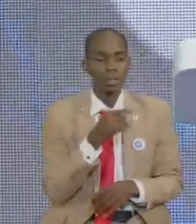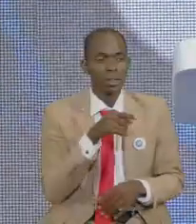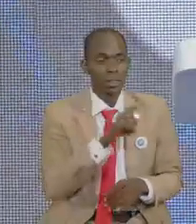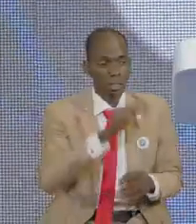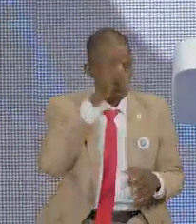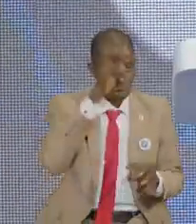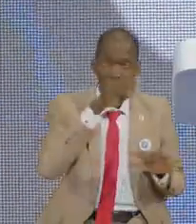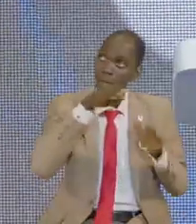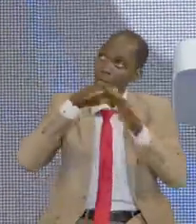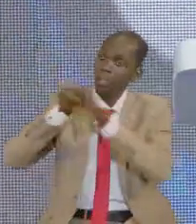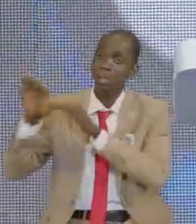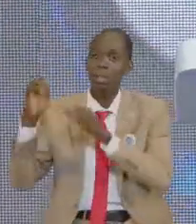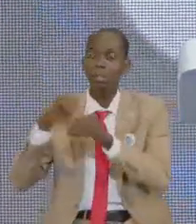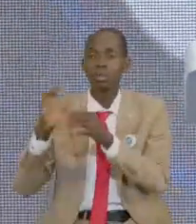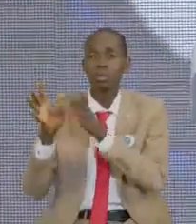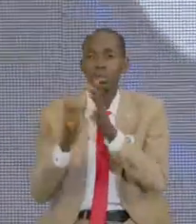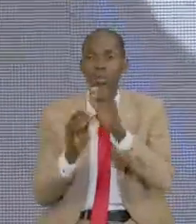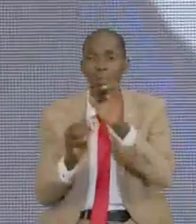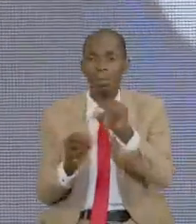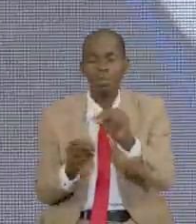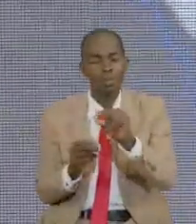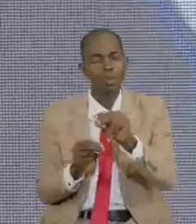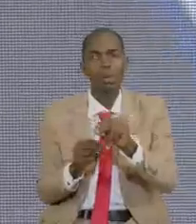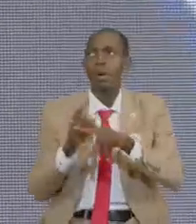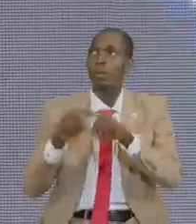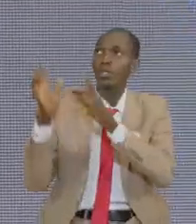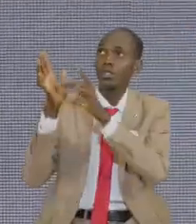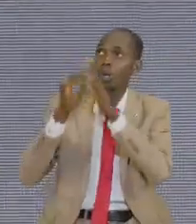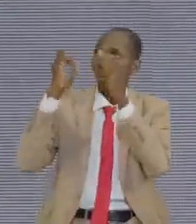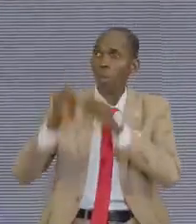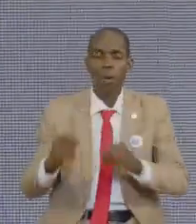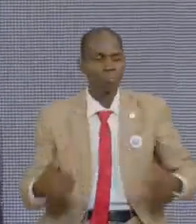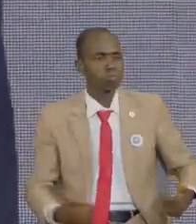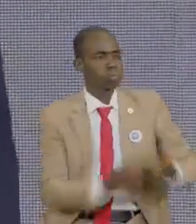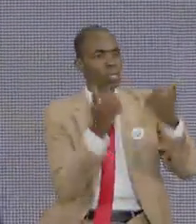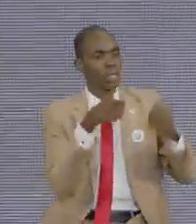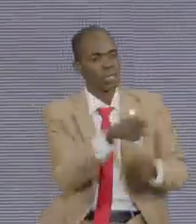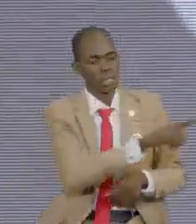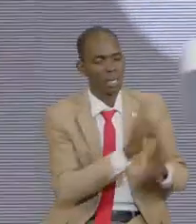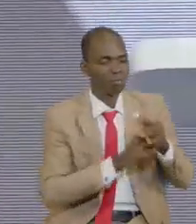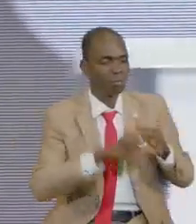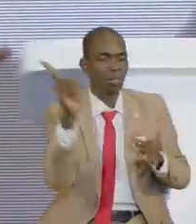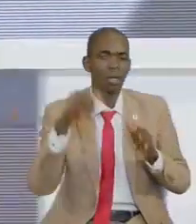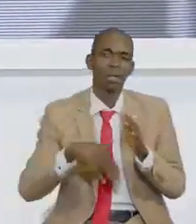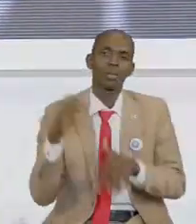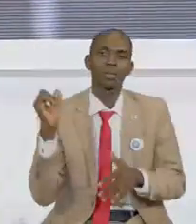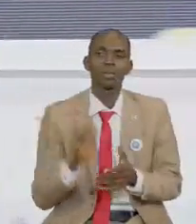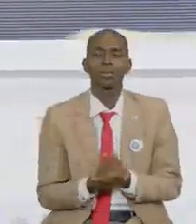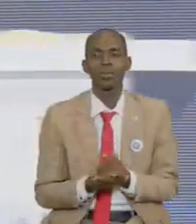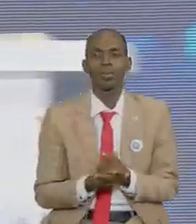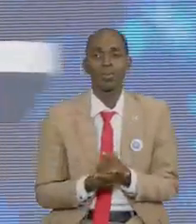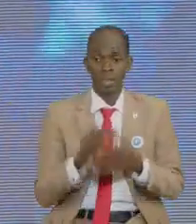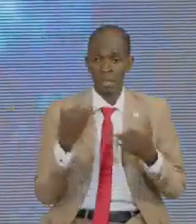him. His power challenged them and they came out. He said, he